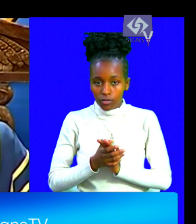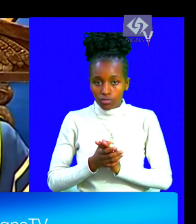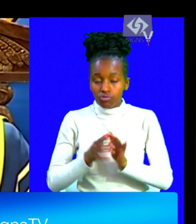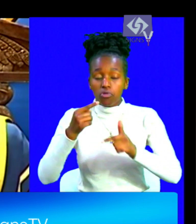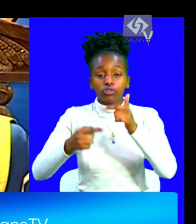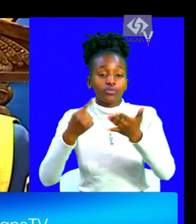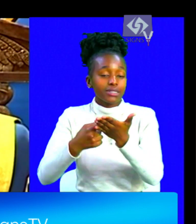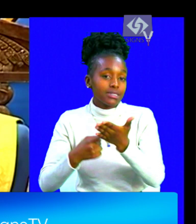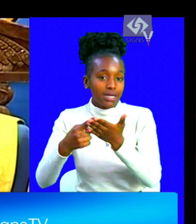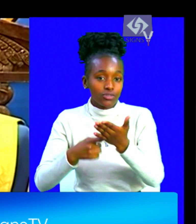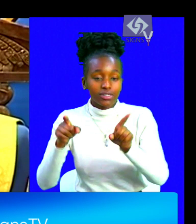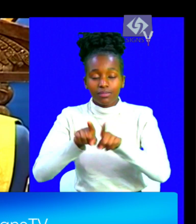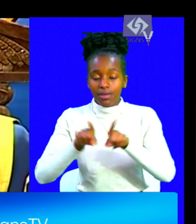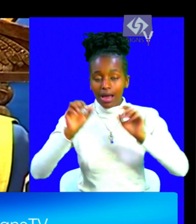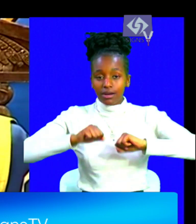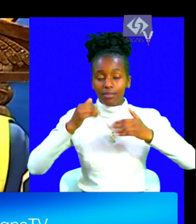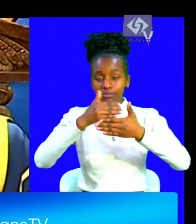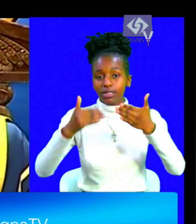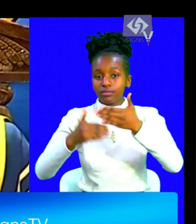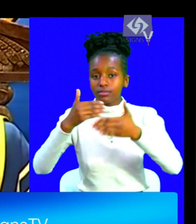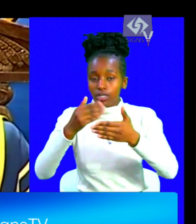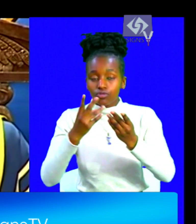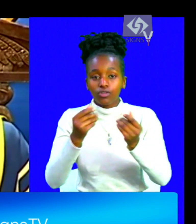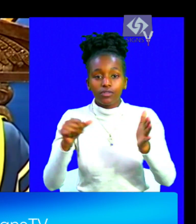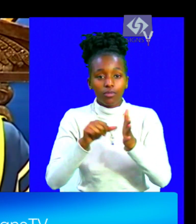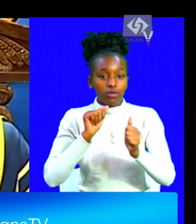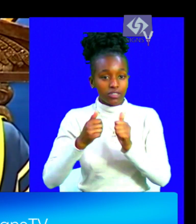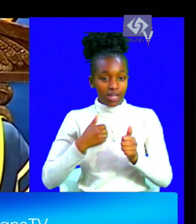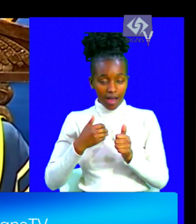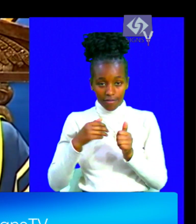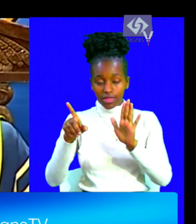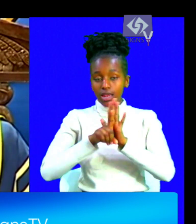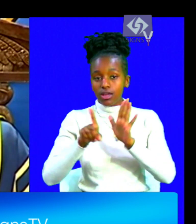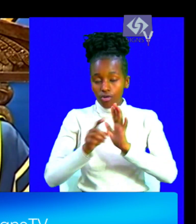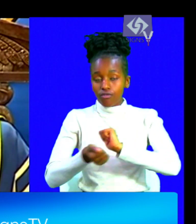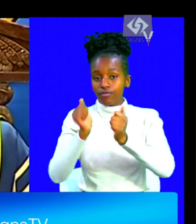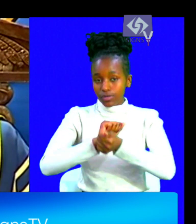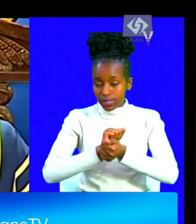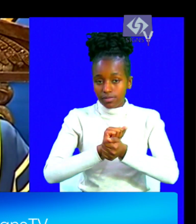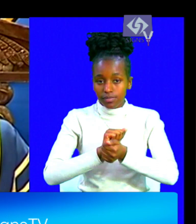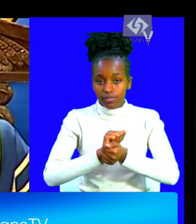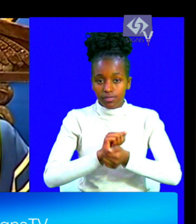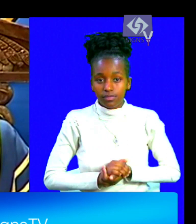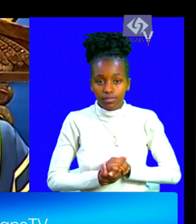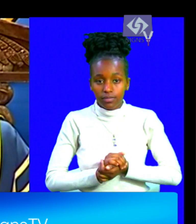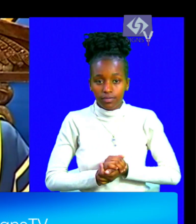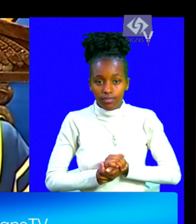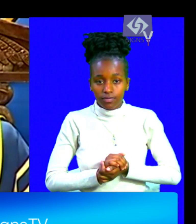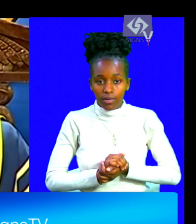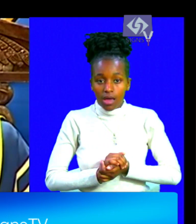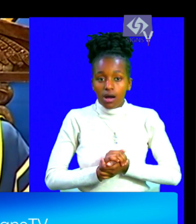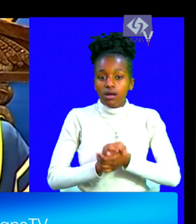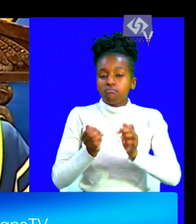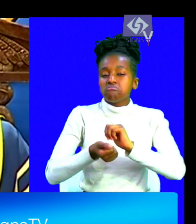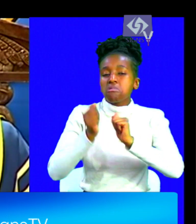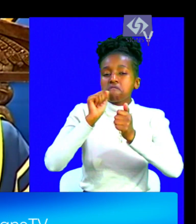consensus building and to recommend appropriate constitutional, legal and policy reforms on issues of concern